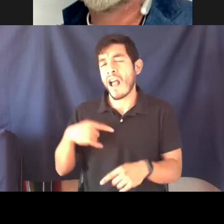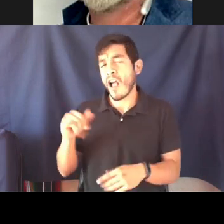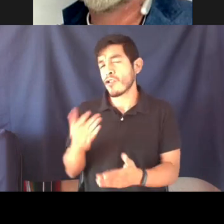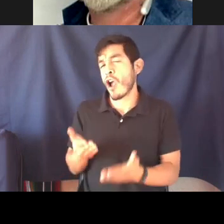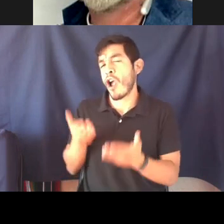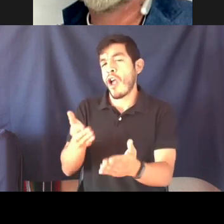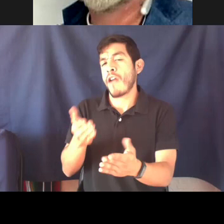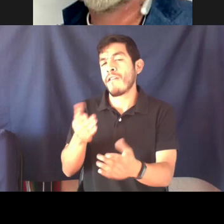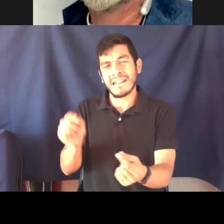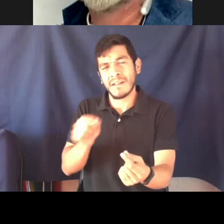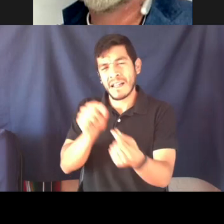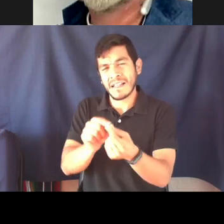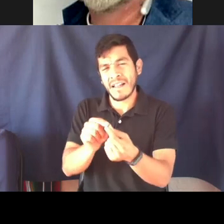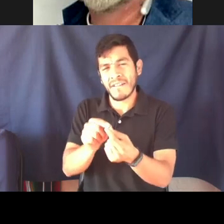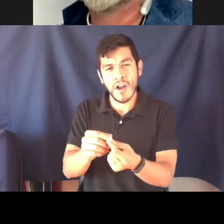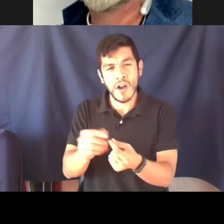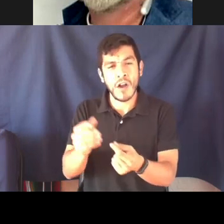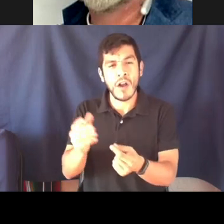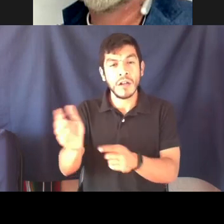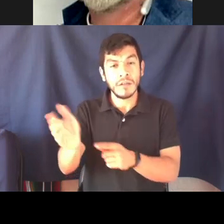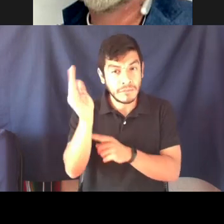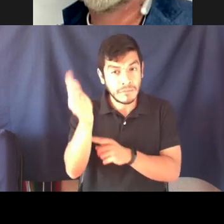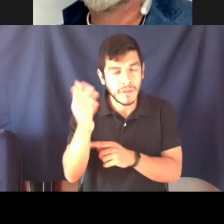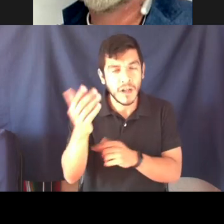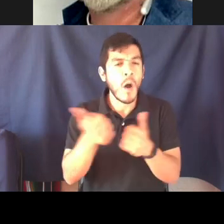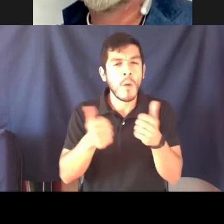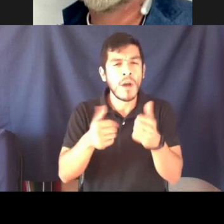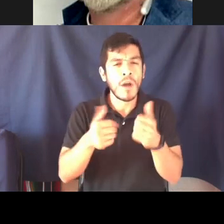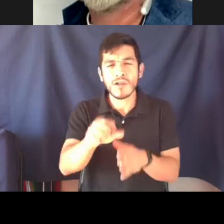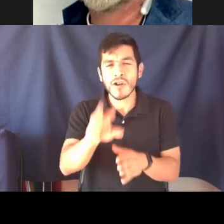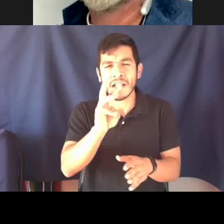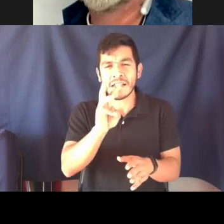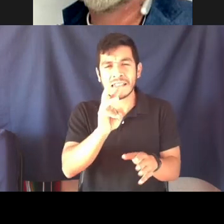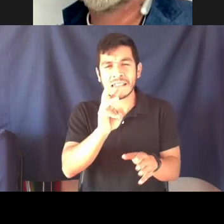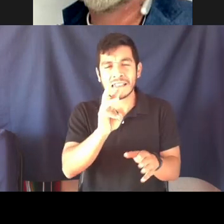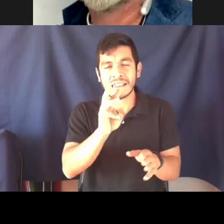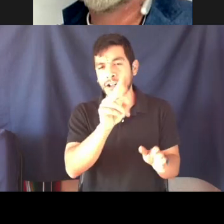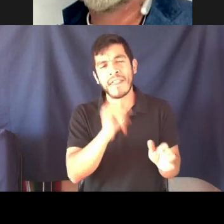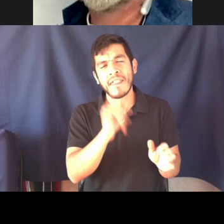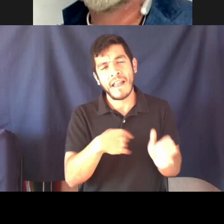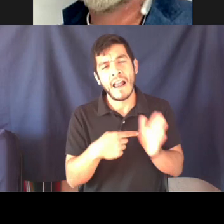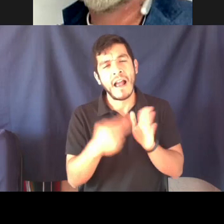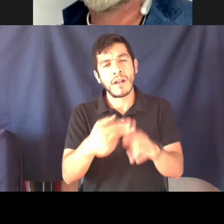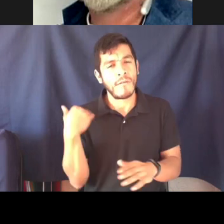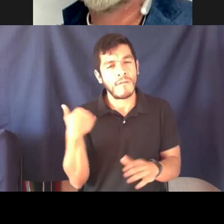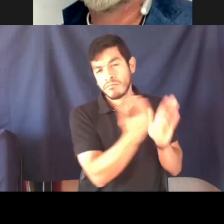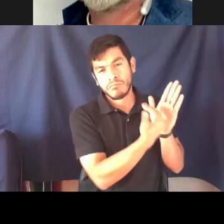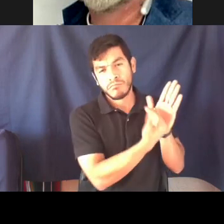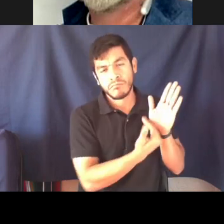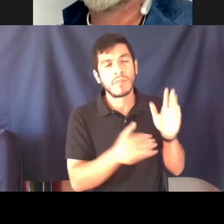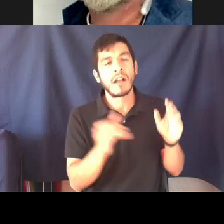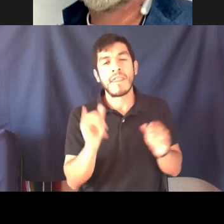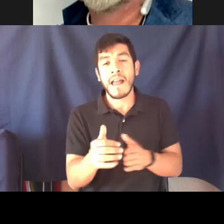of the standards that I mentioned earlier. So, additional guidance on benchmarks and enhancements that would